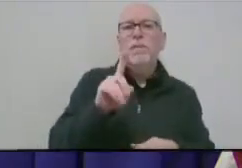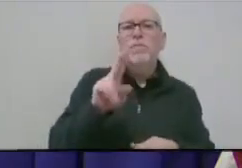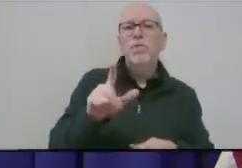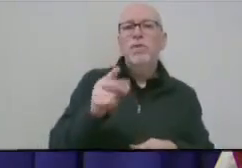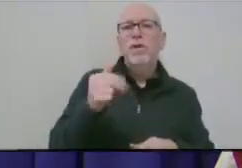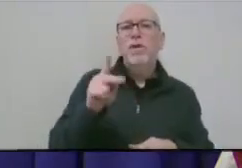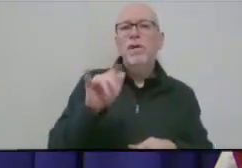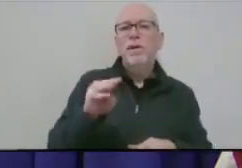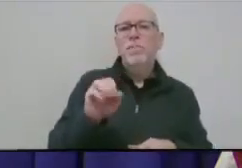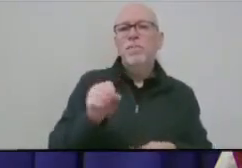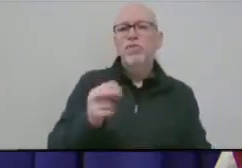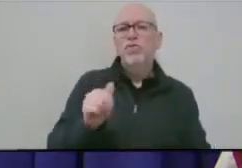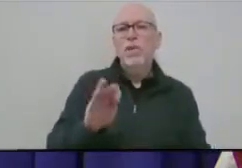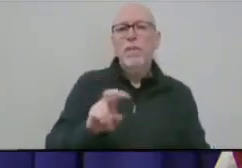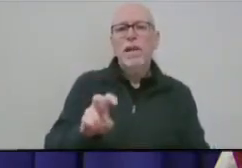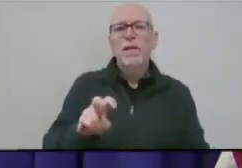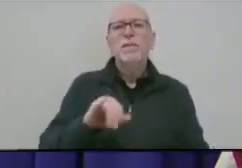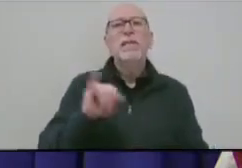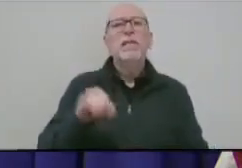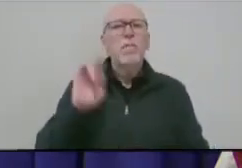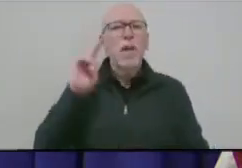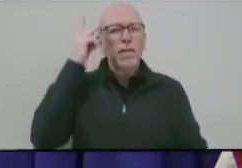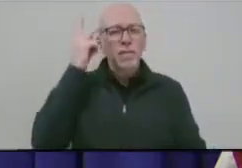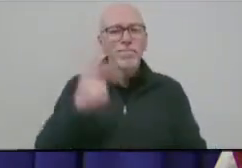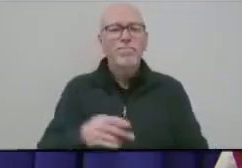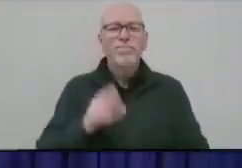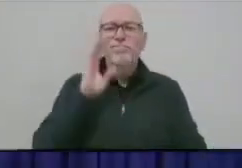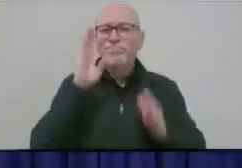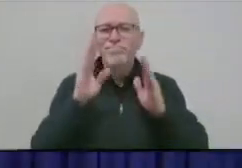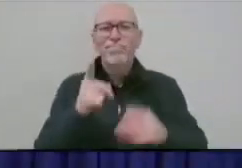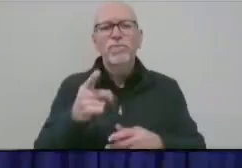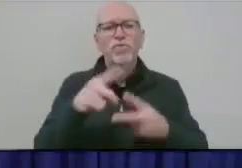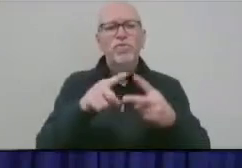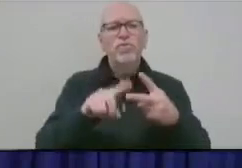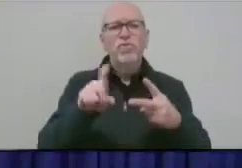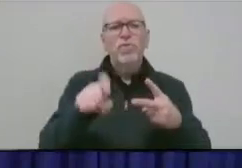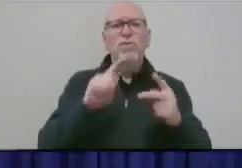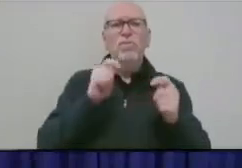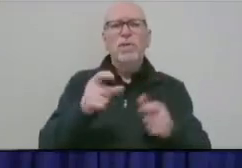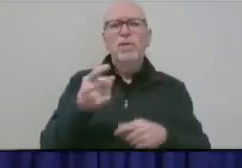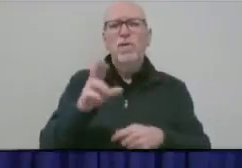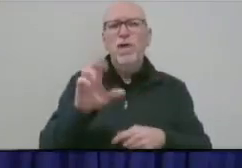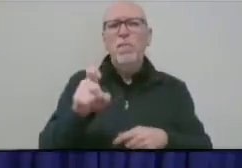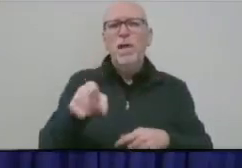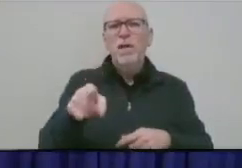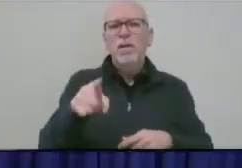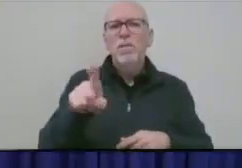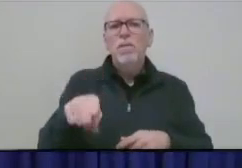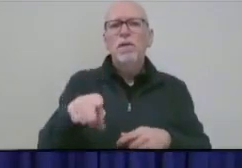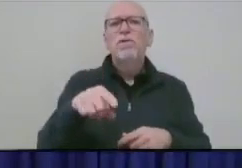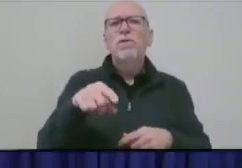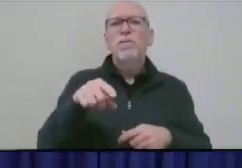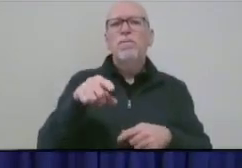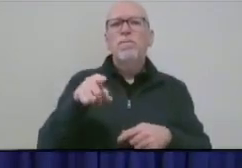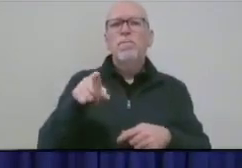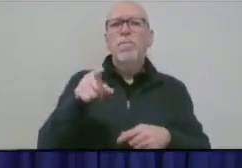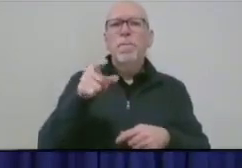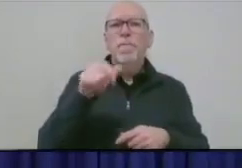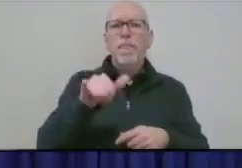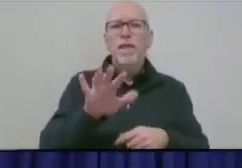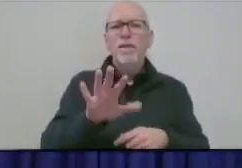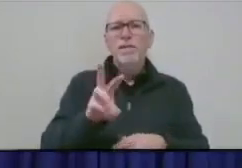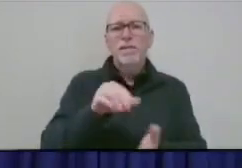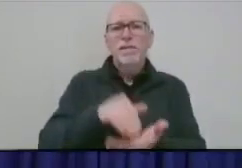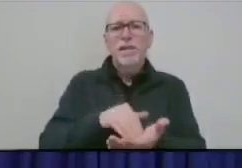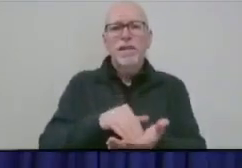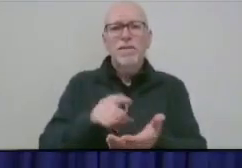Abdul. Good afternoon, Governor. Good afternoon, Dr. Box. Two questions real quickly. Dr. Box, my question for you is, out of those 56,000